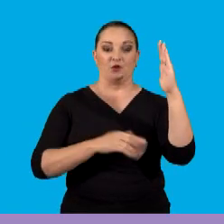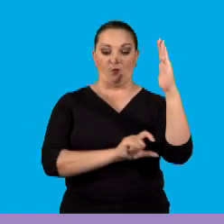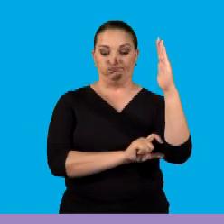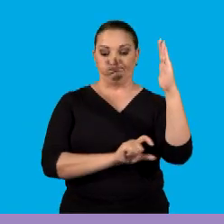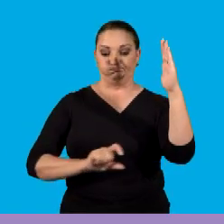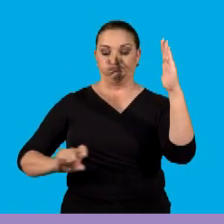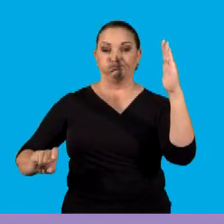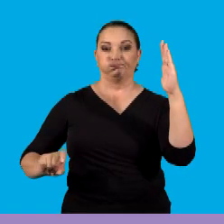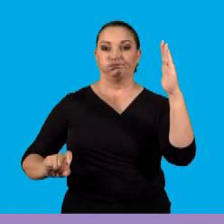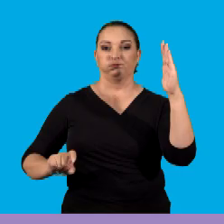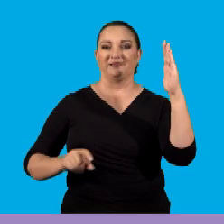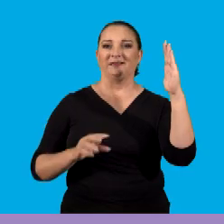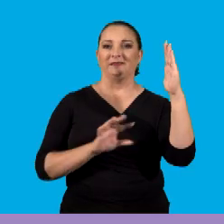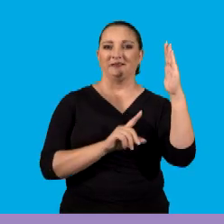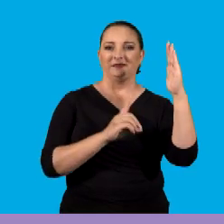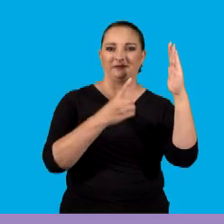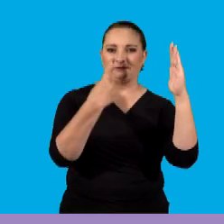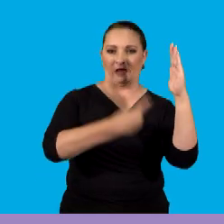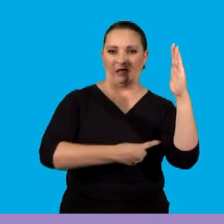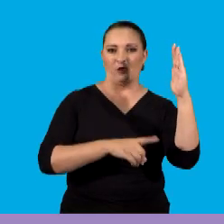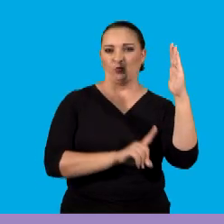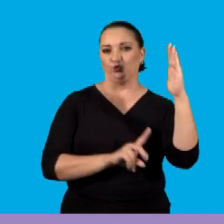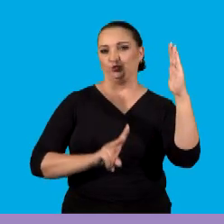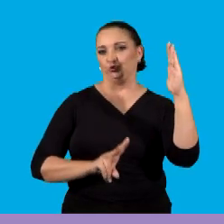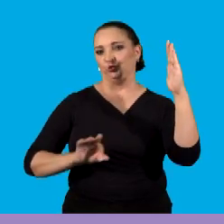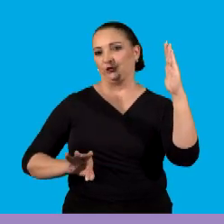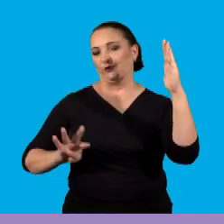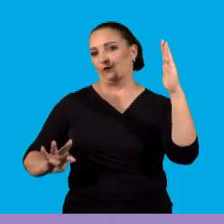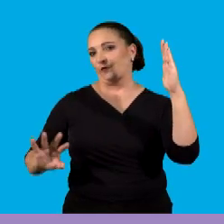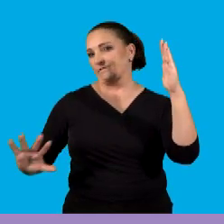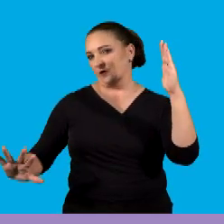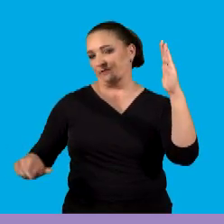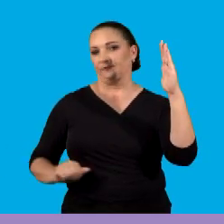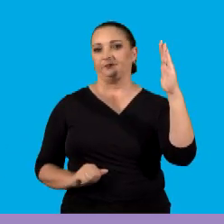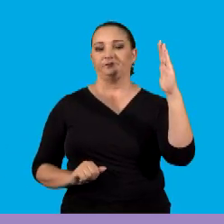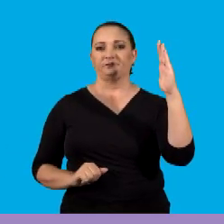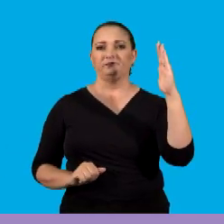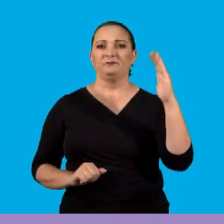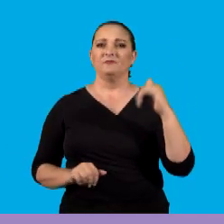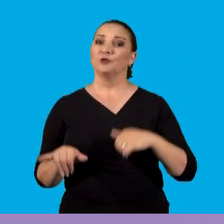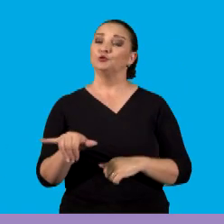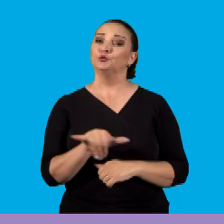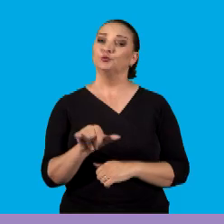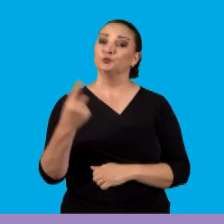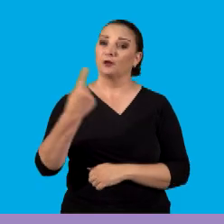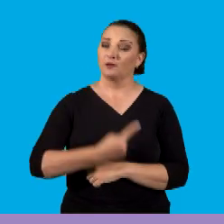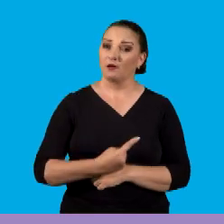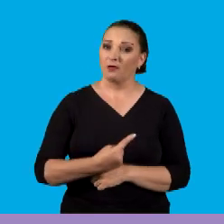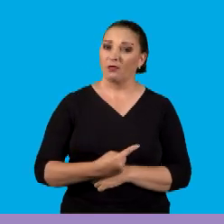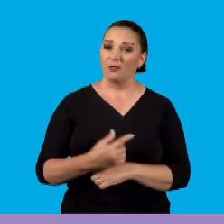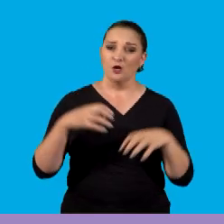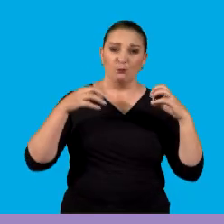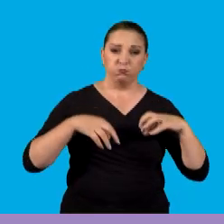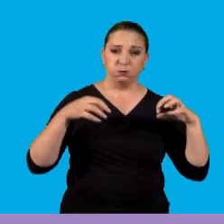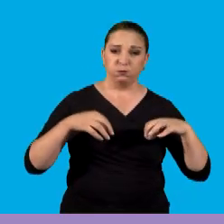our horizontal values, we have the days. So the days have been numbered 1, 2, 3, 4, 5. Now the question is, on